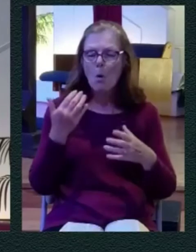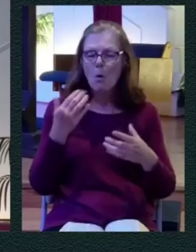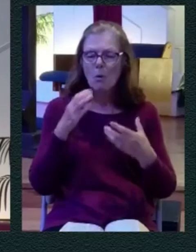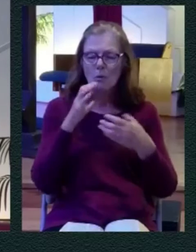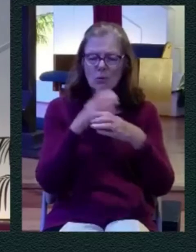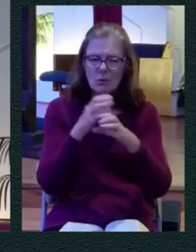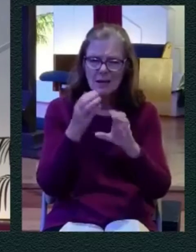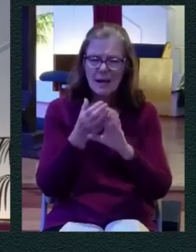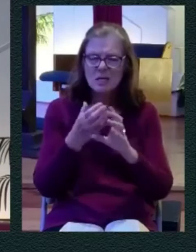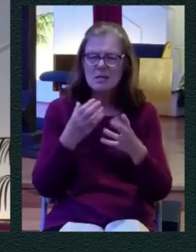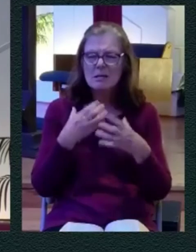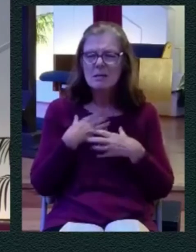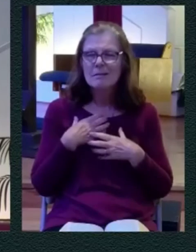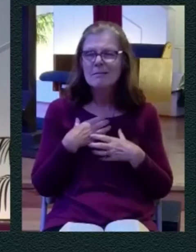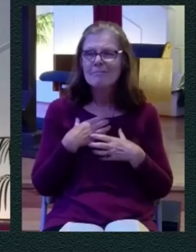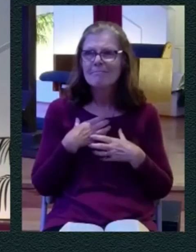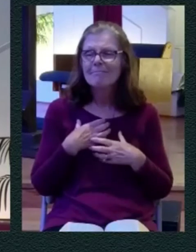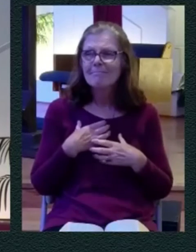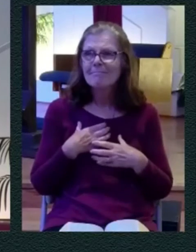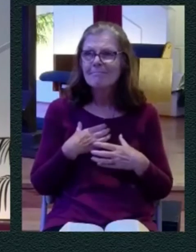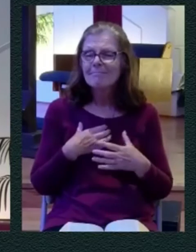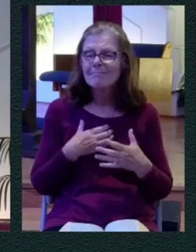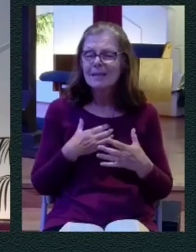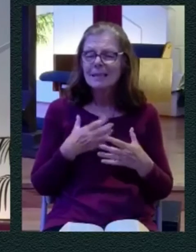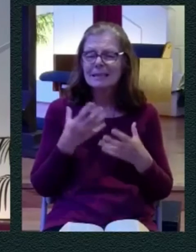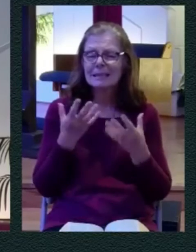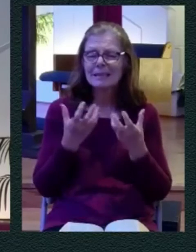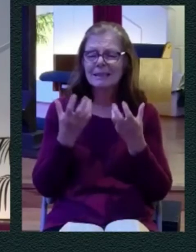travail, subject to futility.